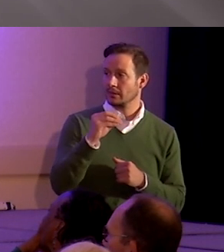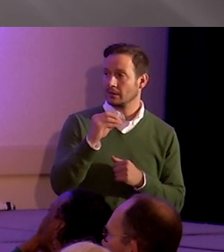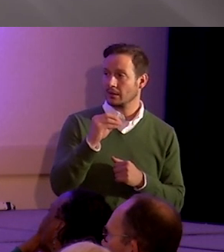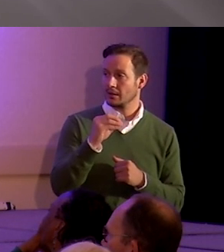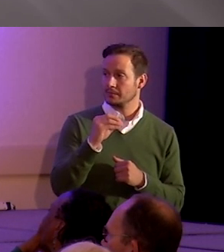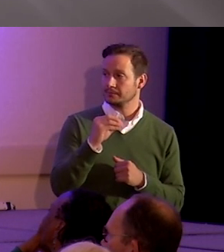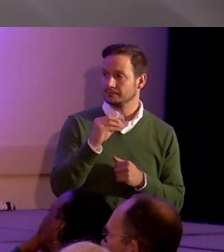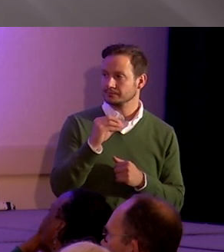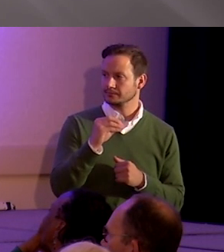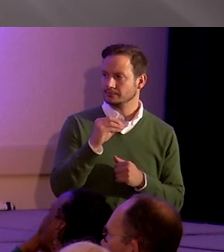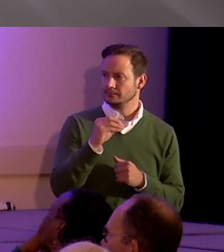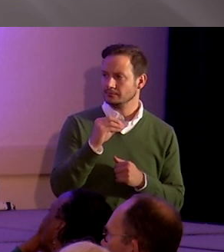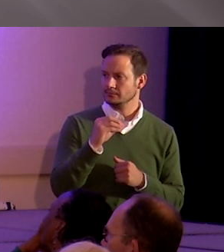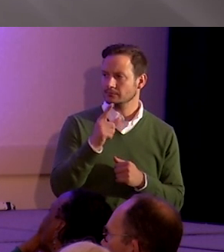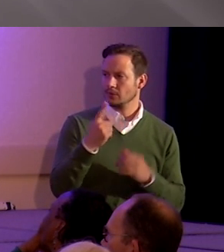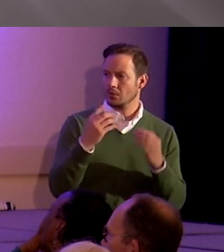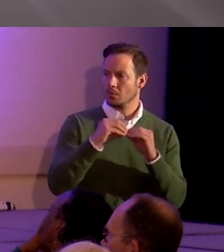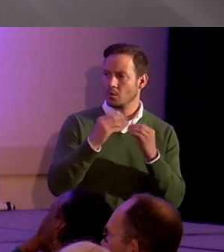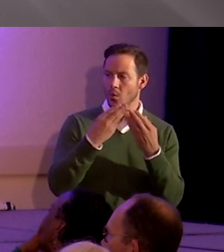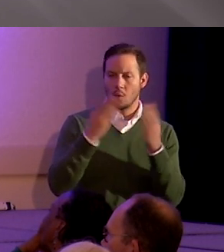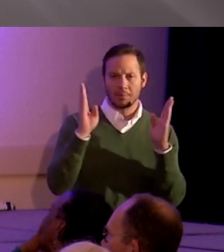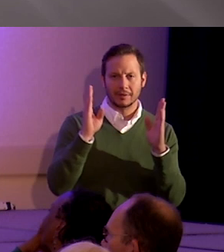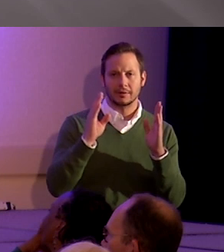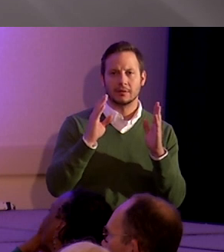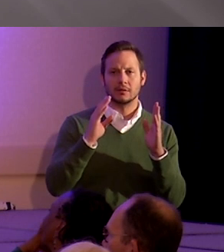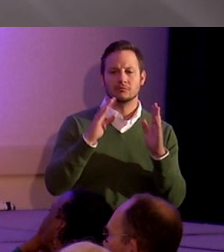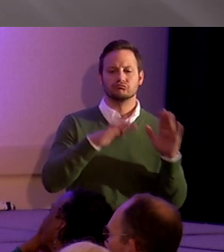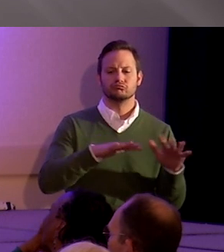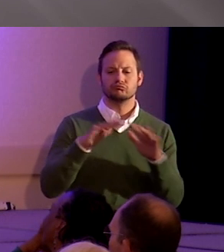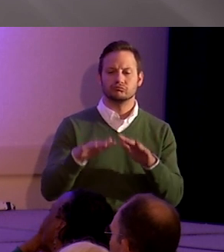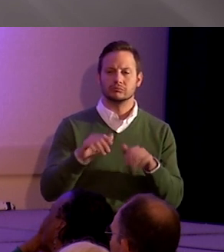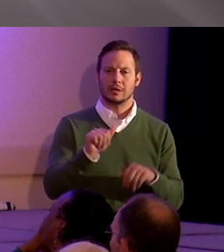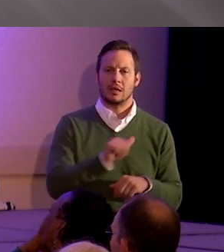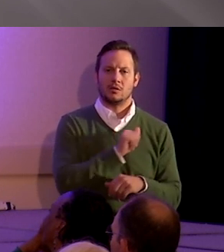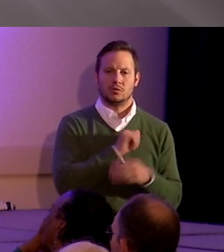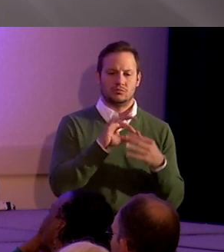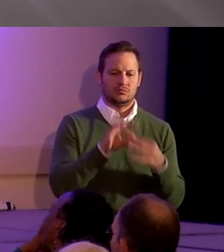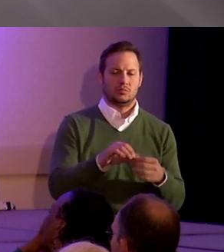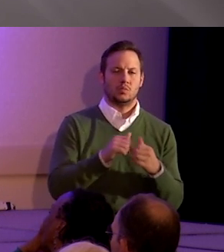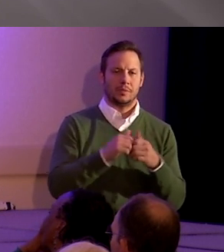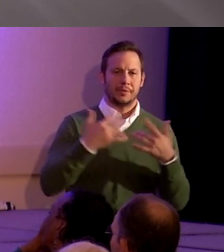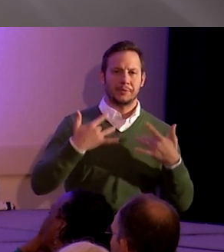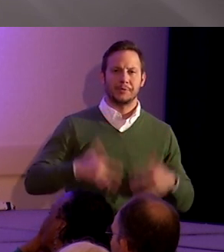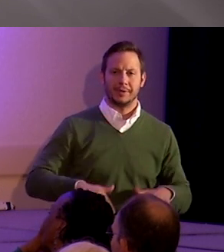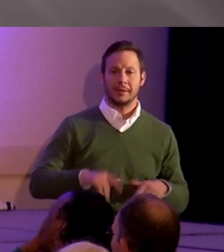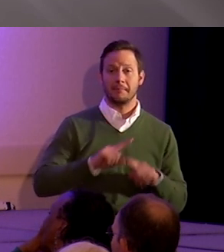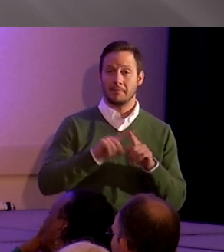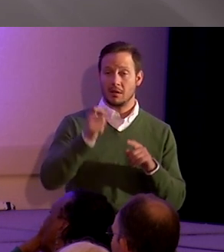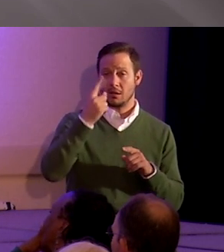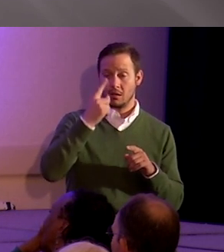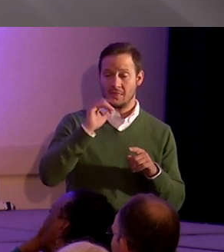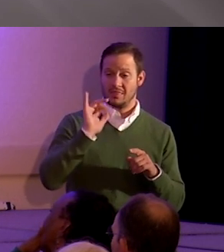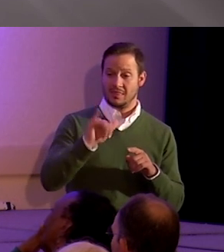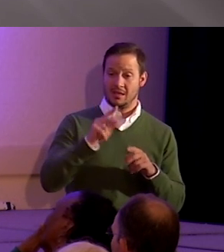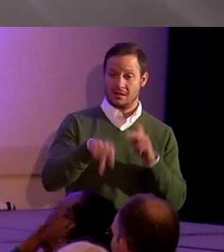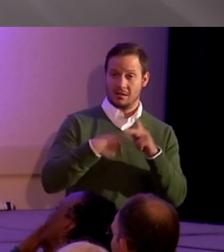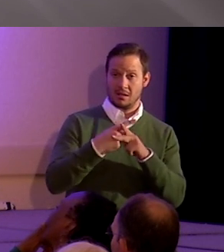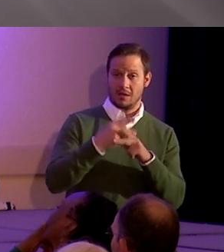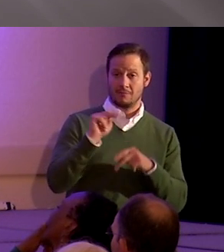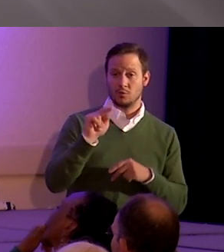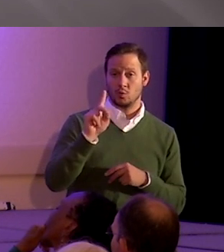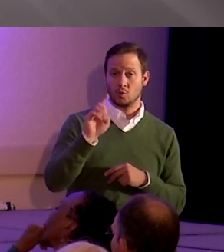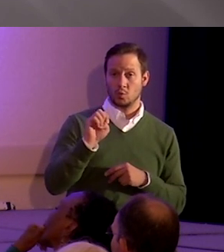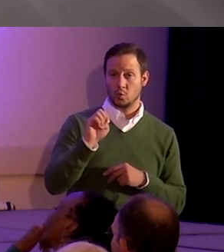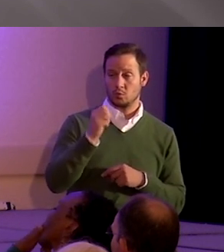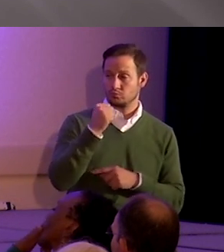form of protest is a more open and relaxed attitude towards nudity. But nude protest is a means of